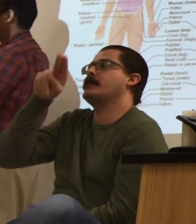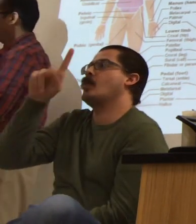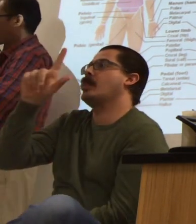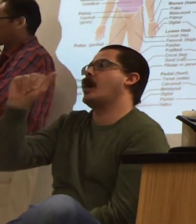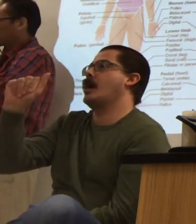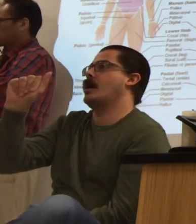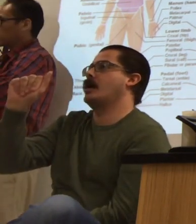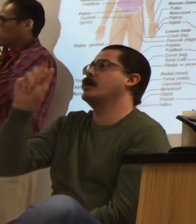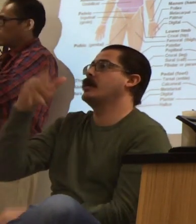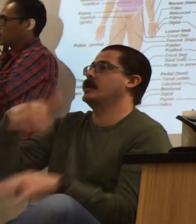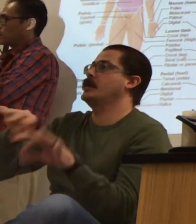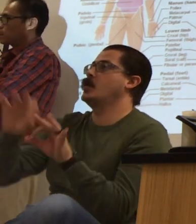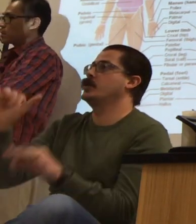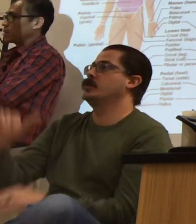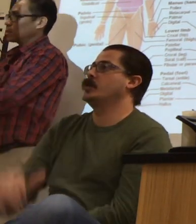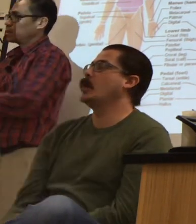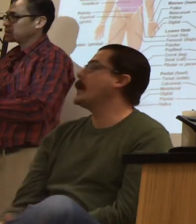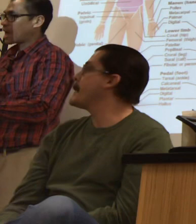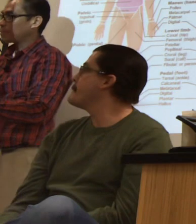is important.